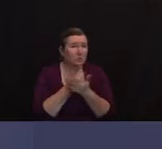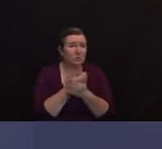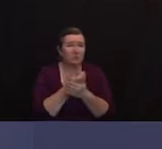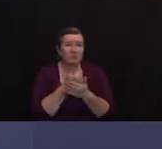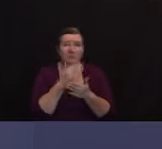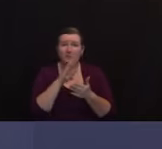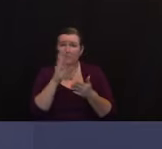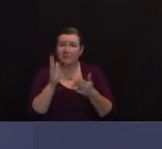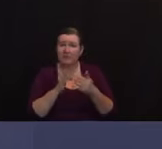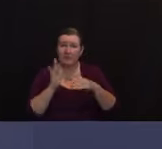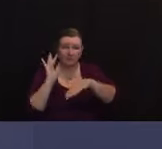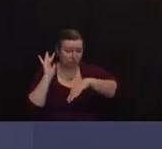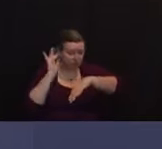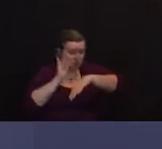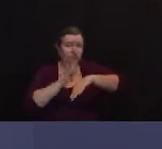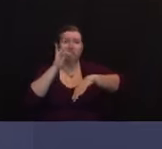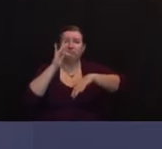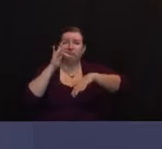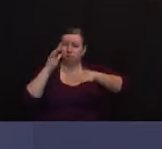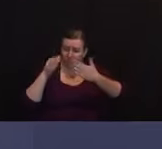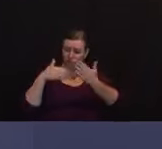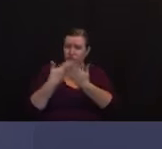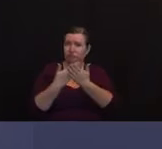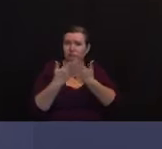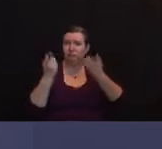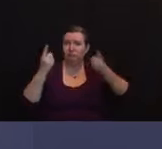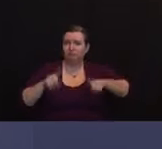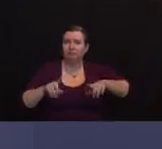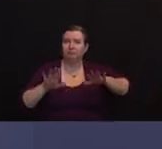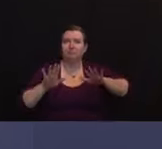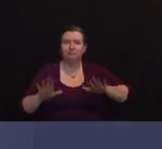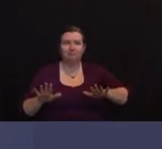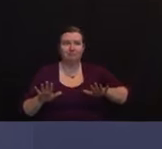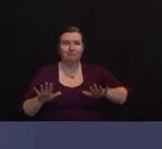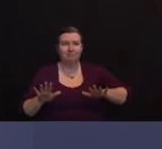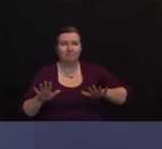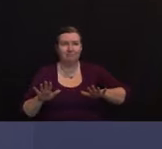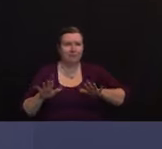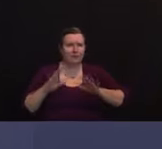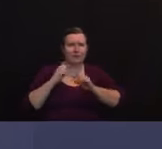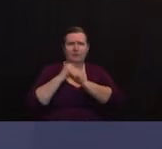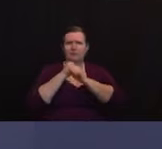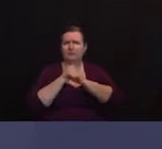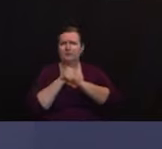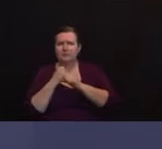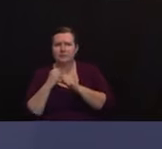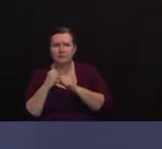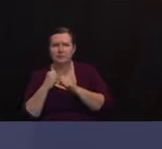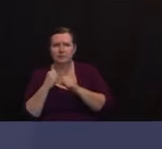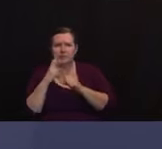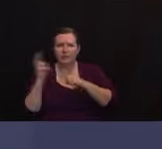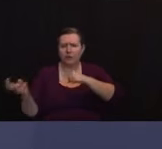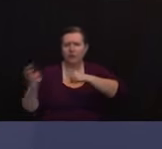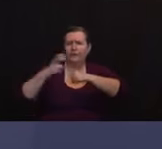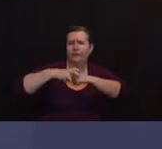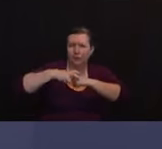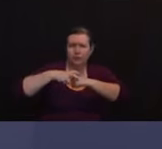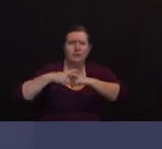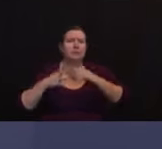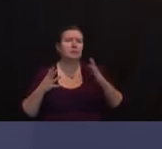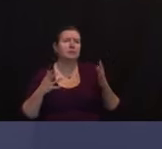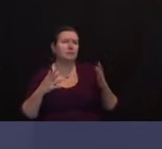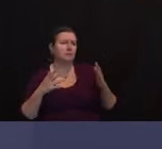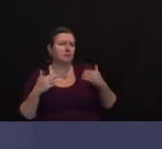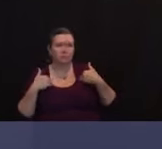available to fight a disease, a virus that never before has been seen in humans. We know